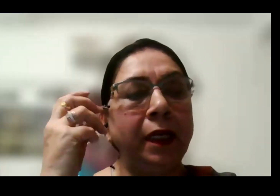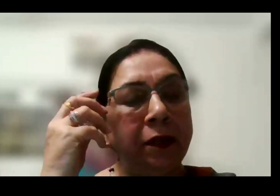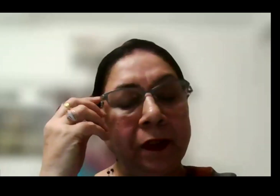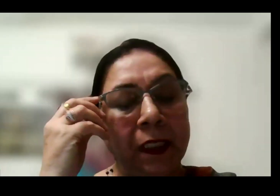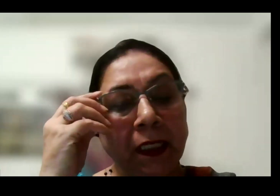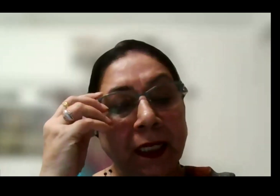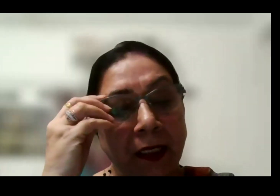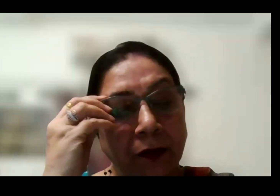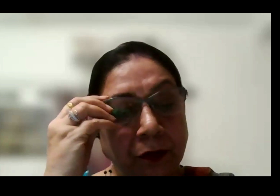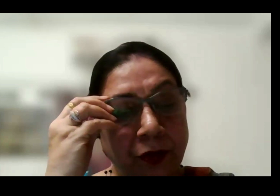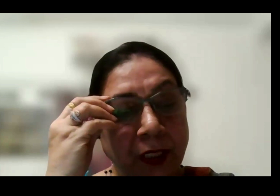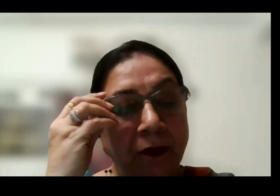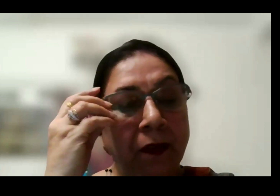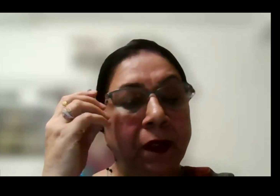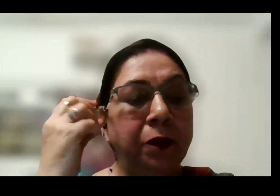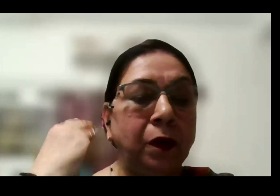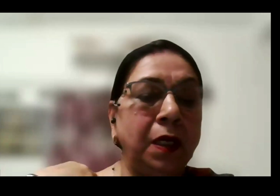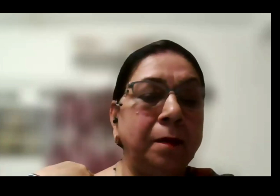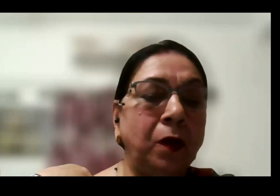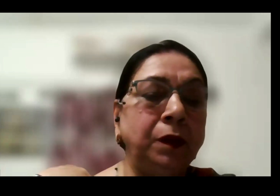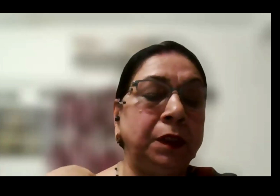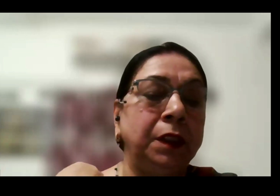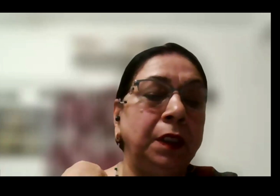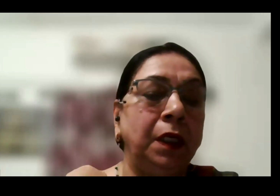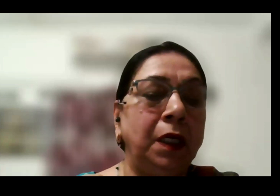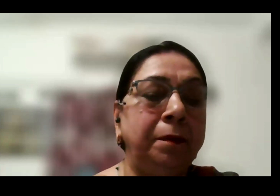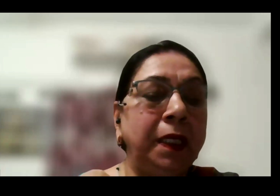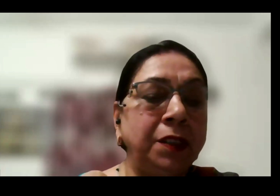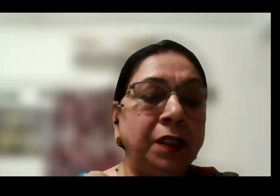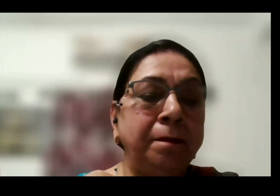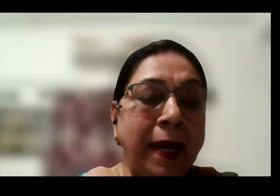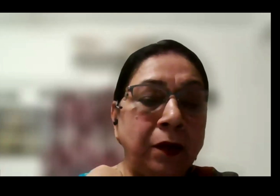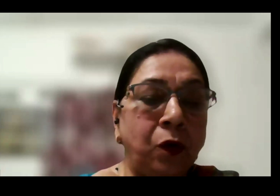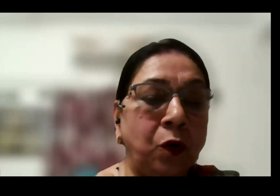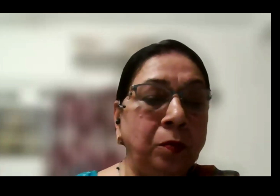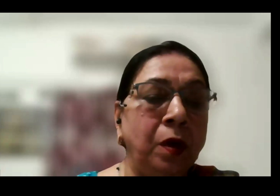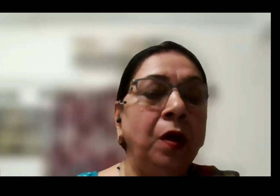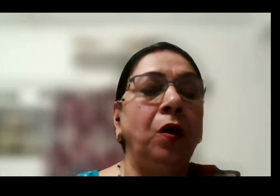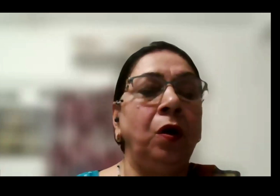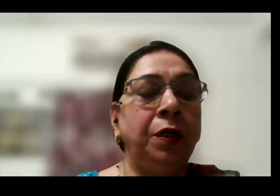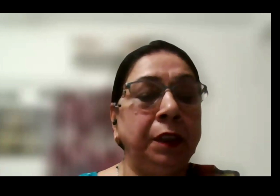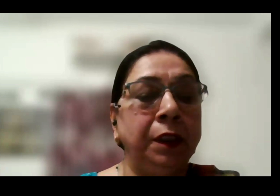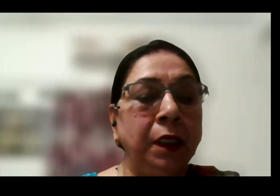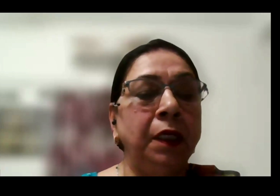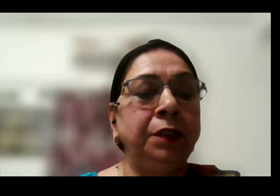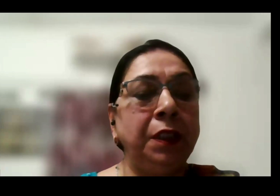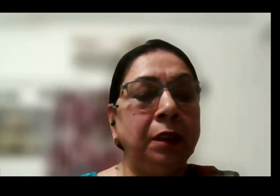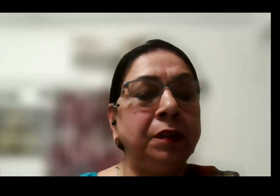I would definitely like to share when we are talking about bringing children back home